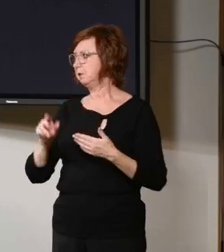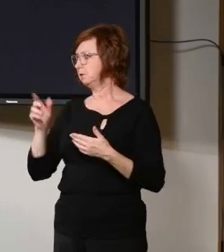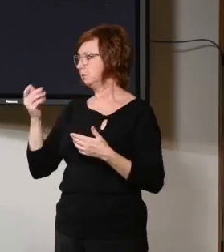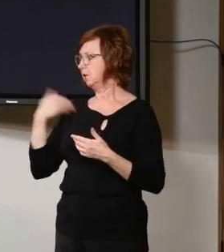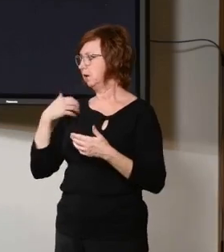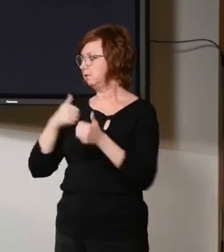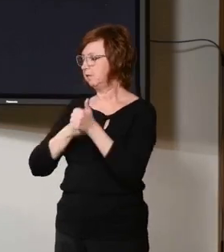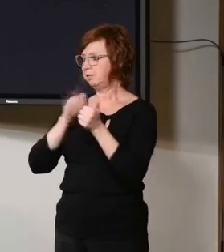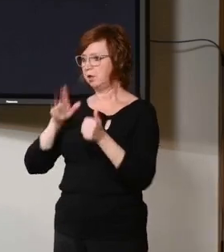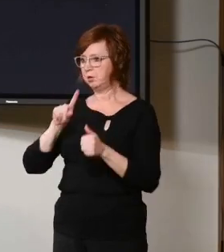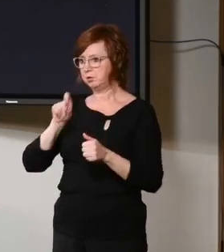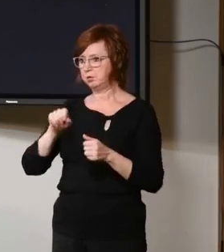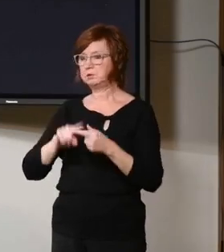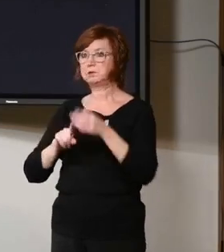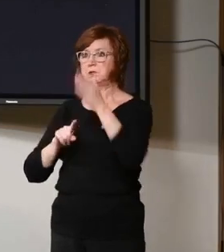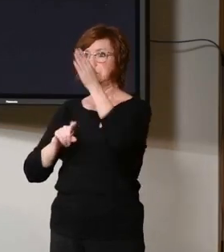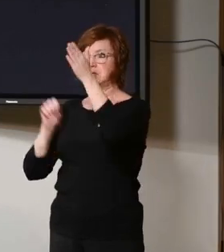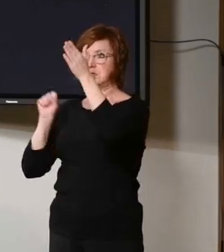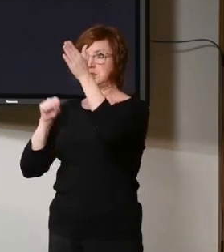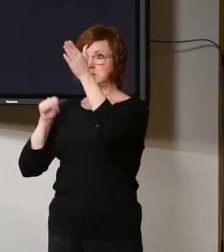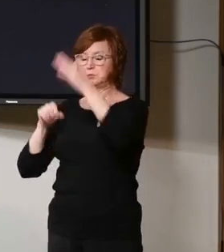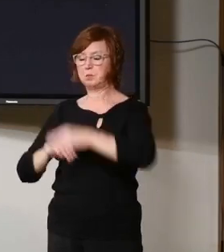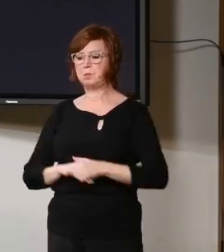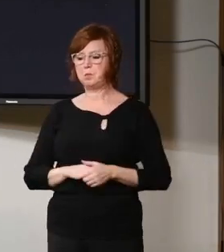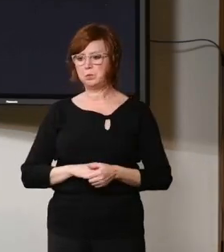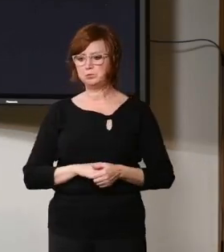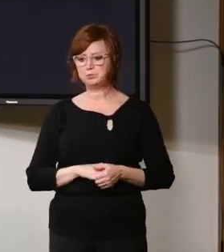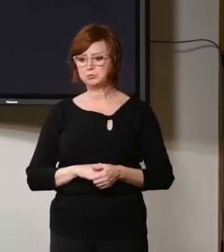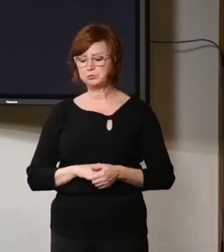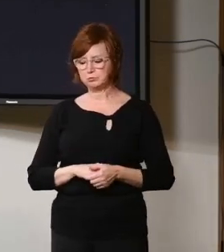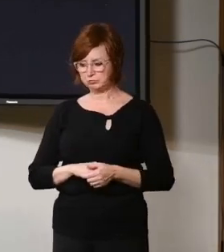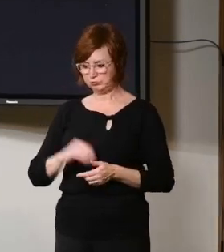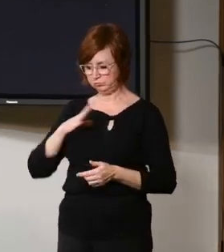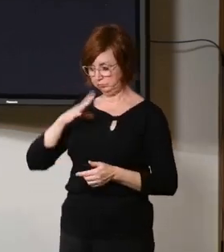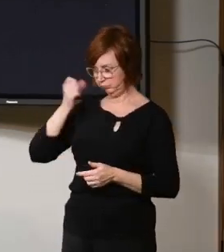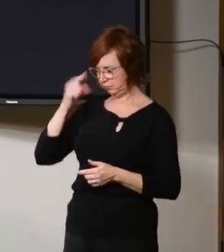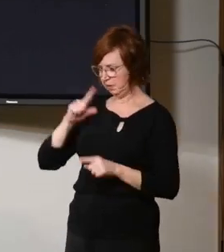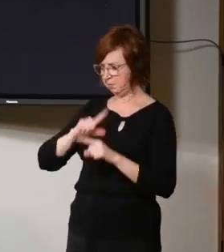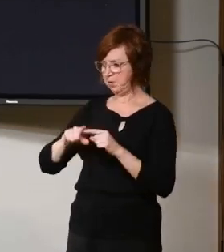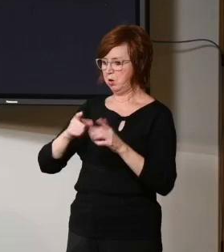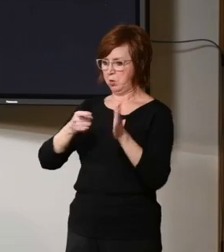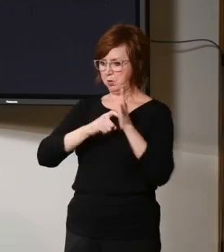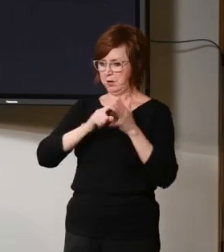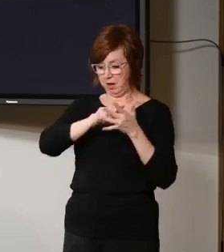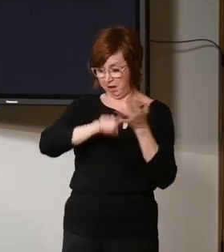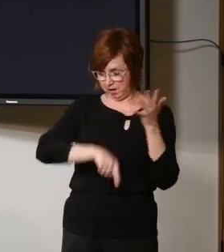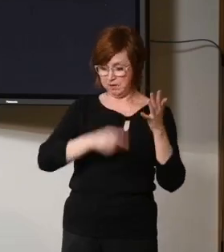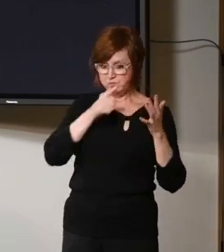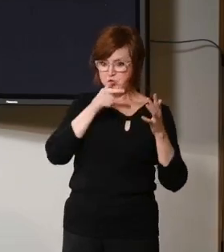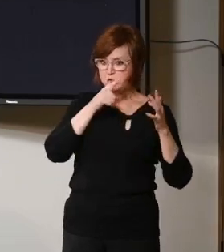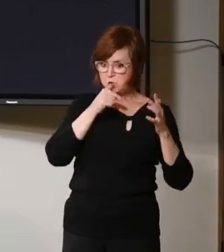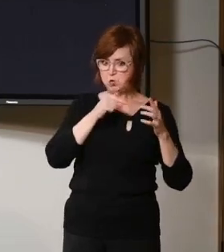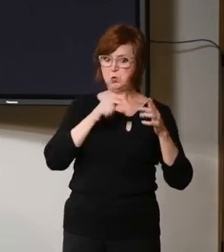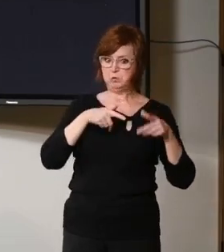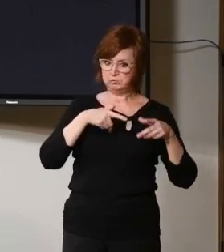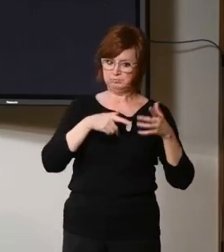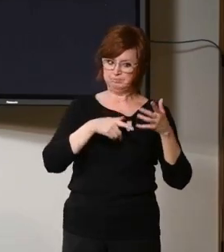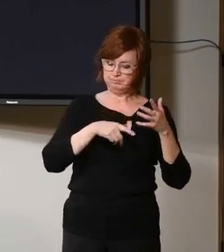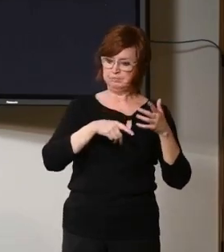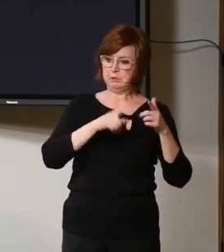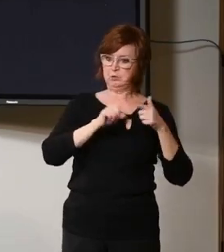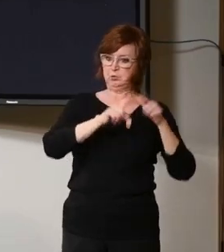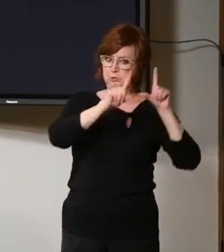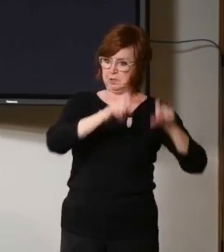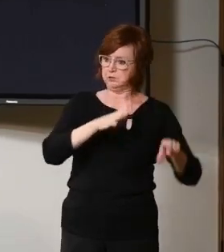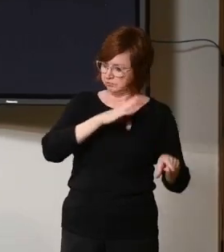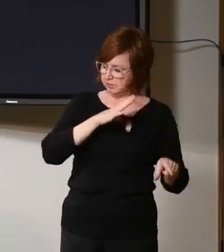follow-up? Yeah, so you have the requirements for testing, the criteria for testing, but we know